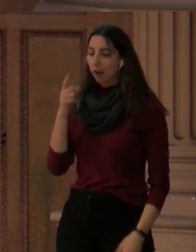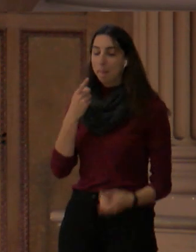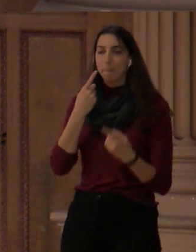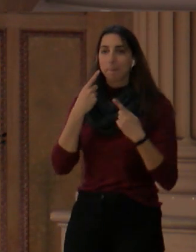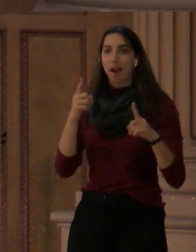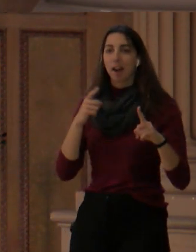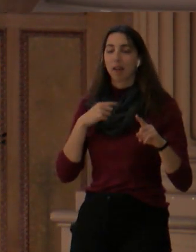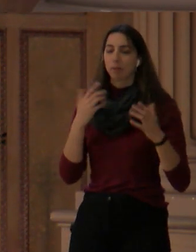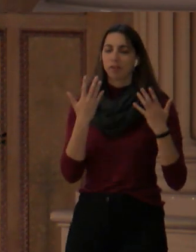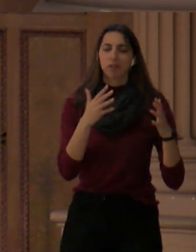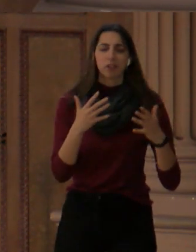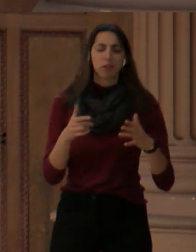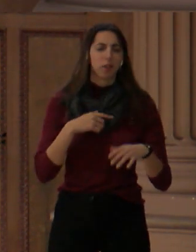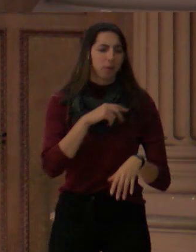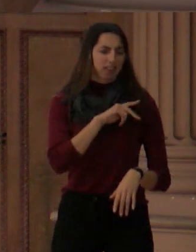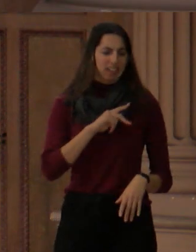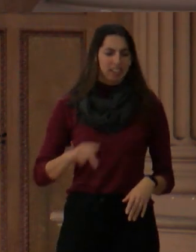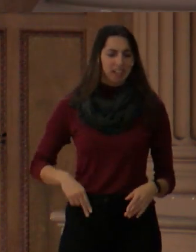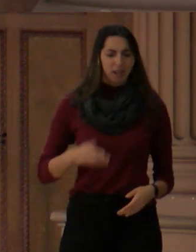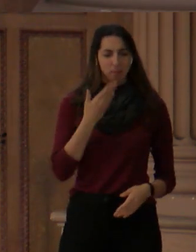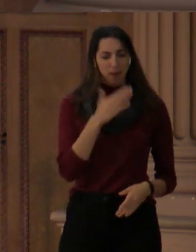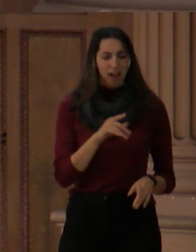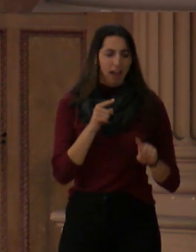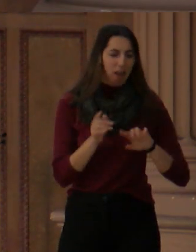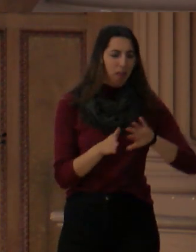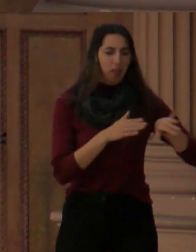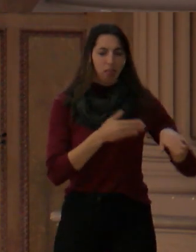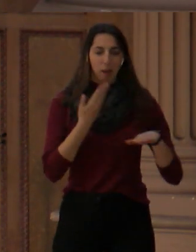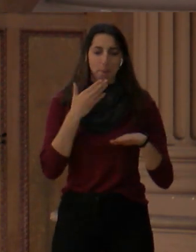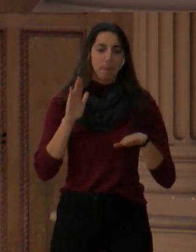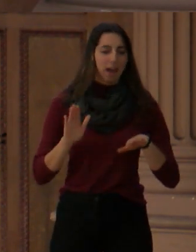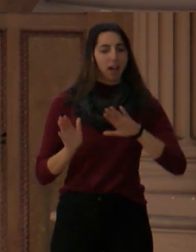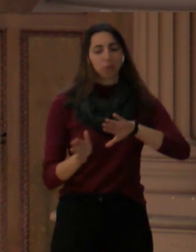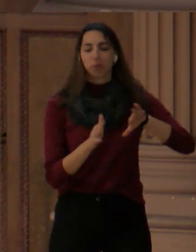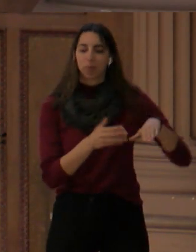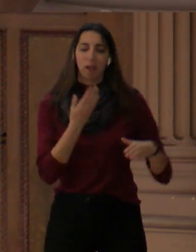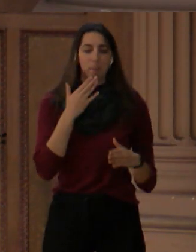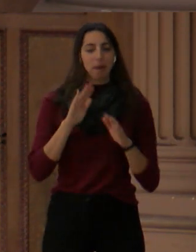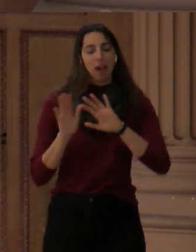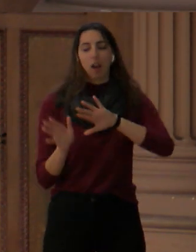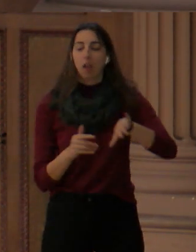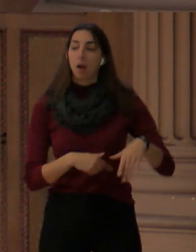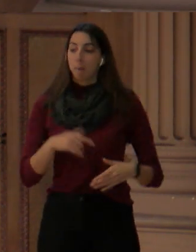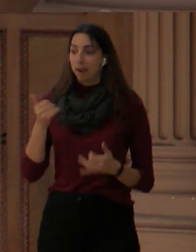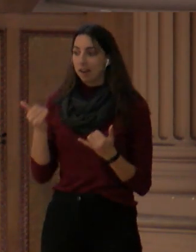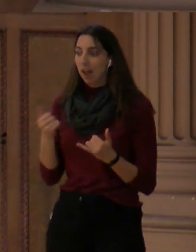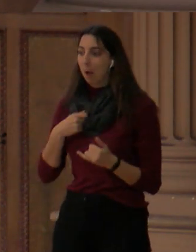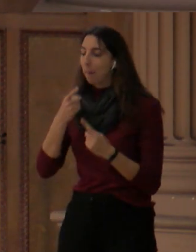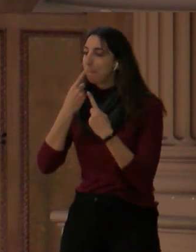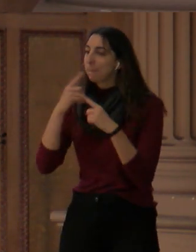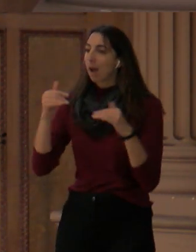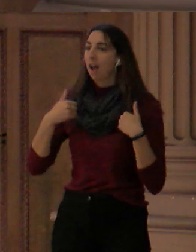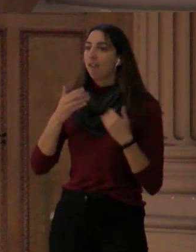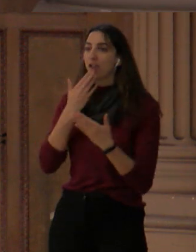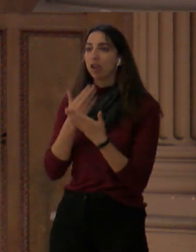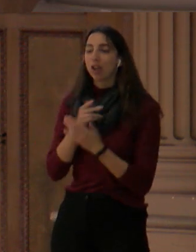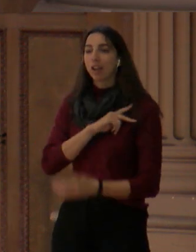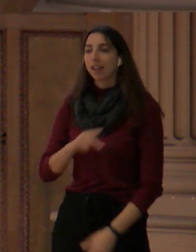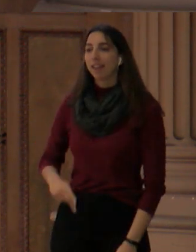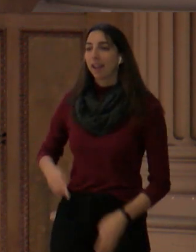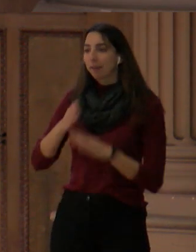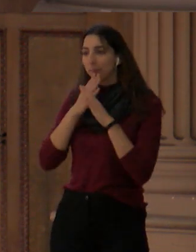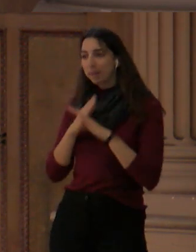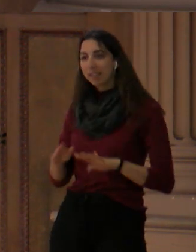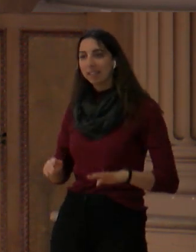We're past the bloodshed of King David. We're past the madness of Saul. We've got our guy. We've got the king of peace. We've got the one